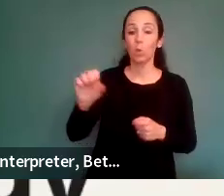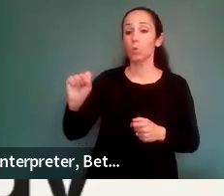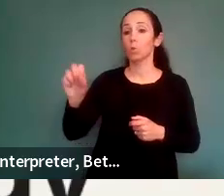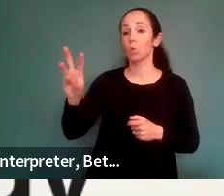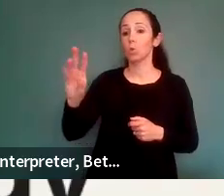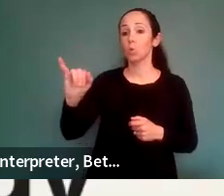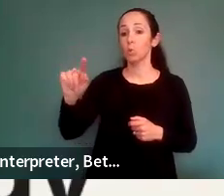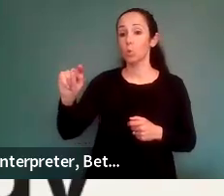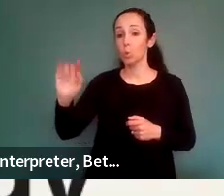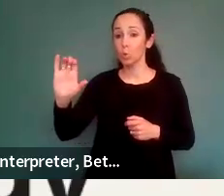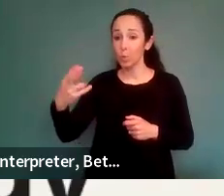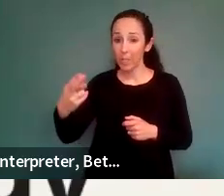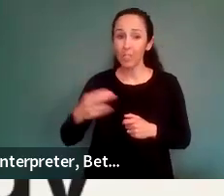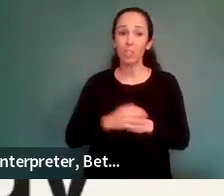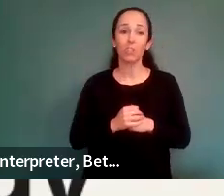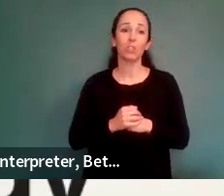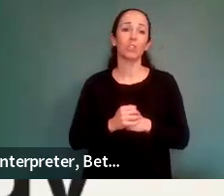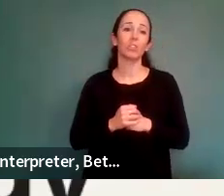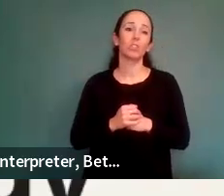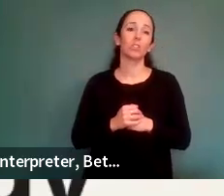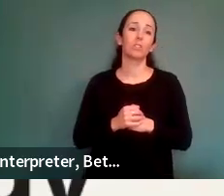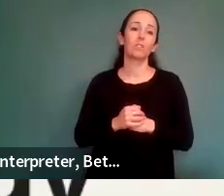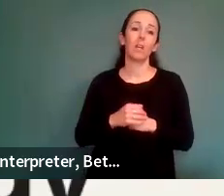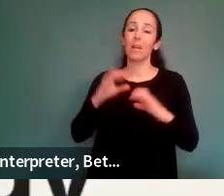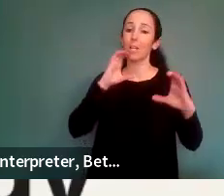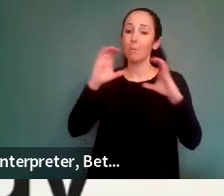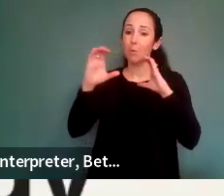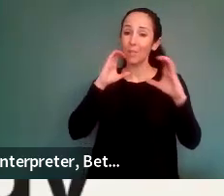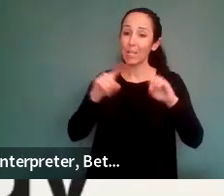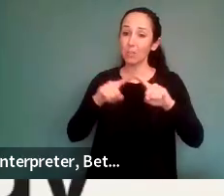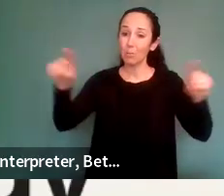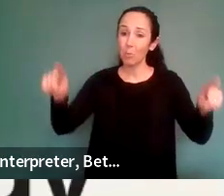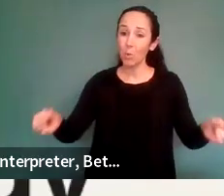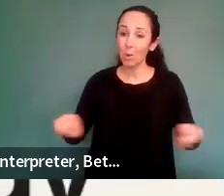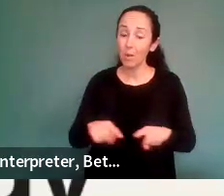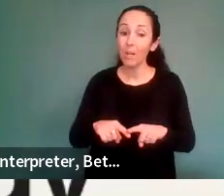and there's so much more available in assistive technology.